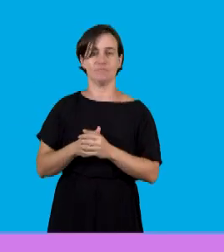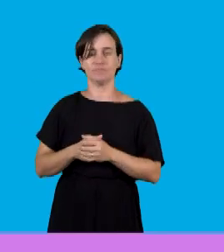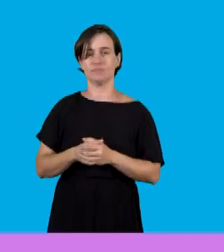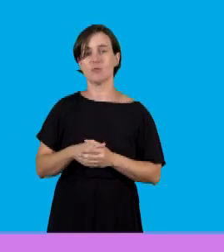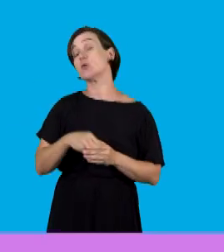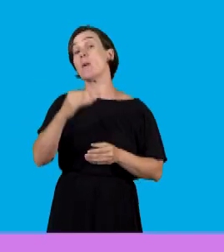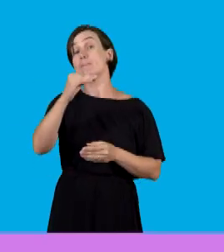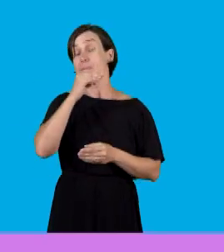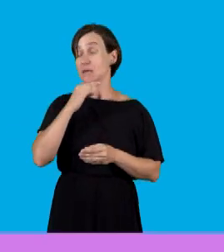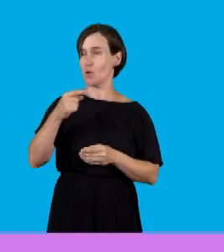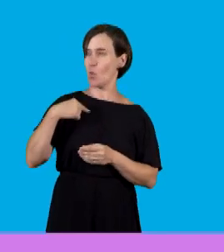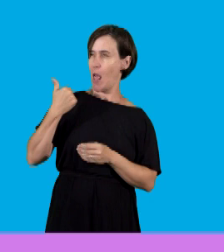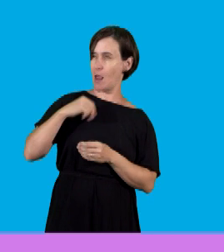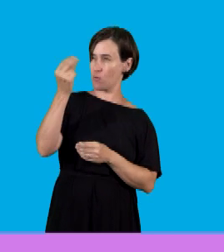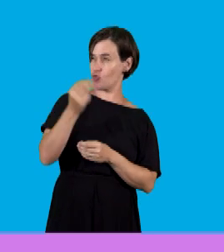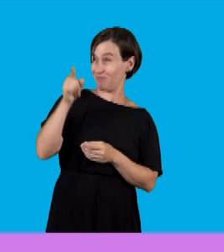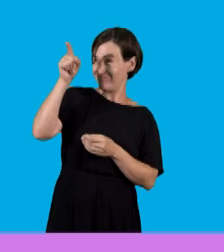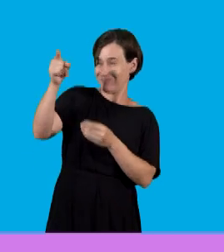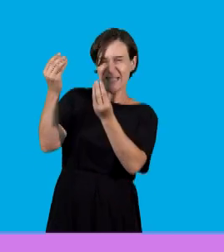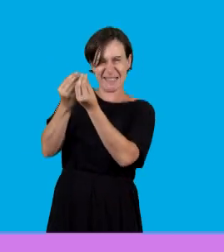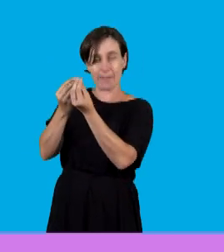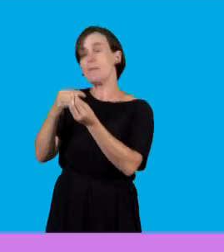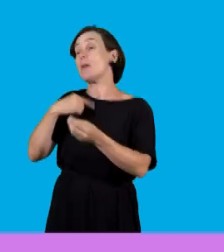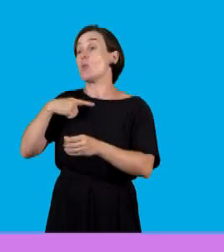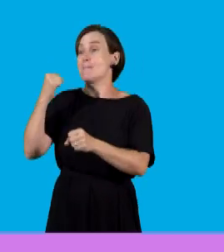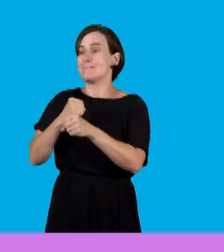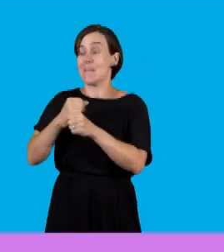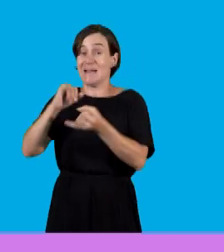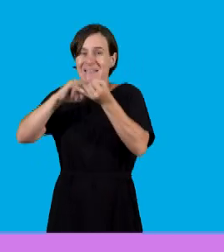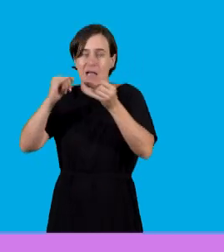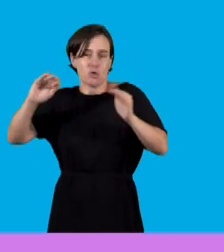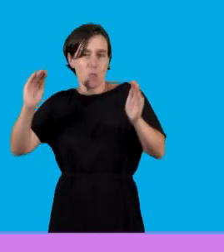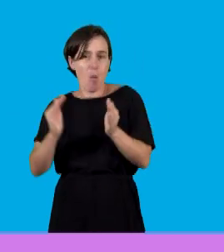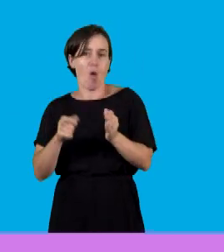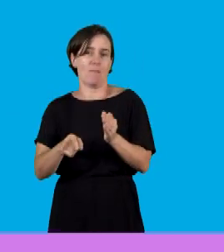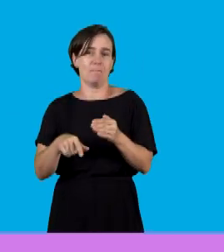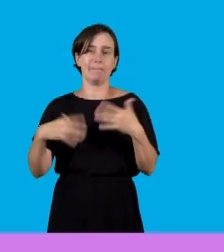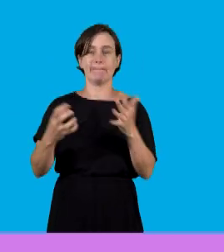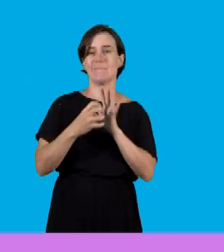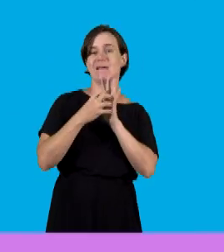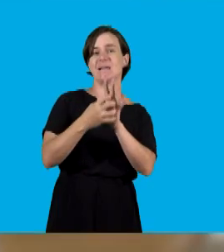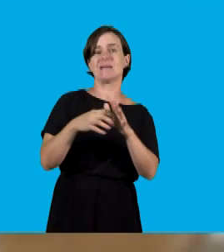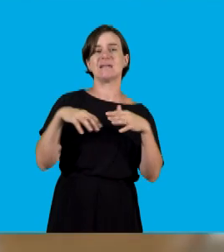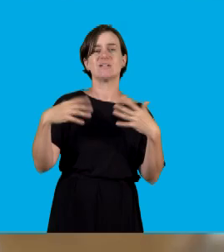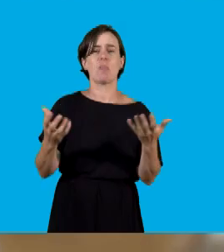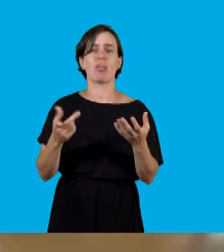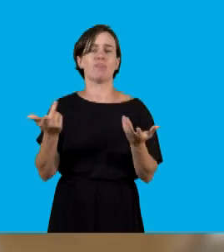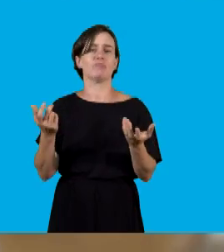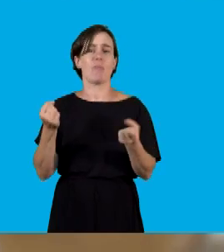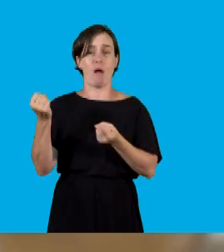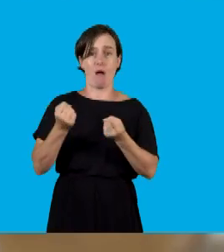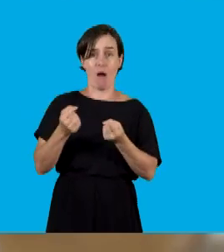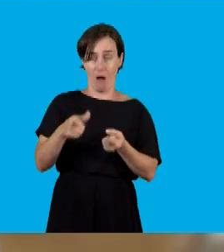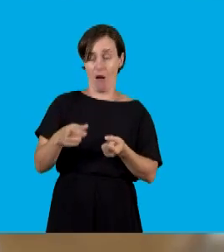you'll definitely use the very same object that you are scaling down, but it will just be in a different size. For an example, when you draw a car on a piece of